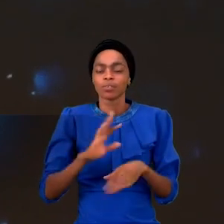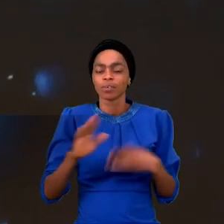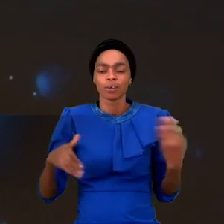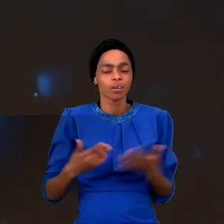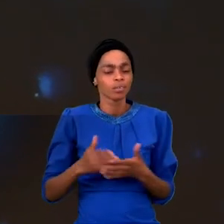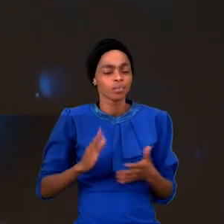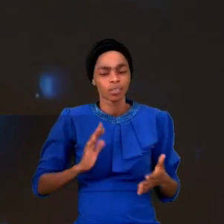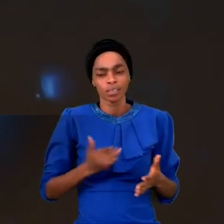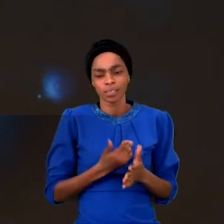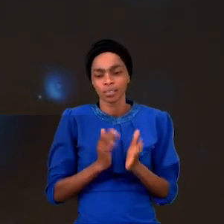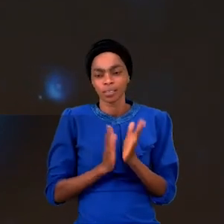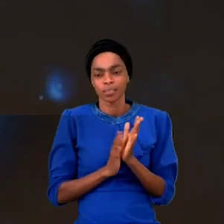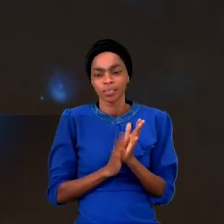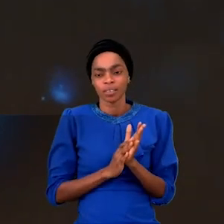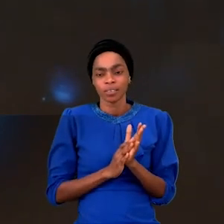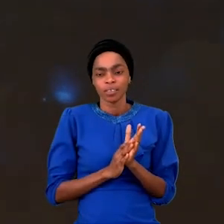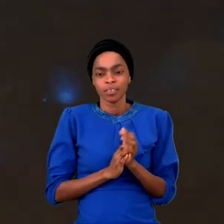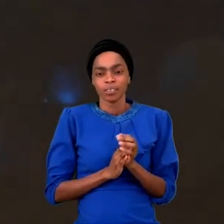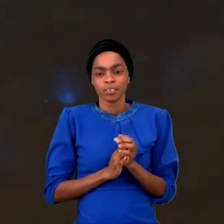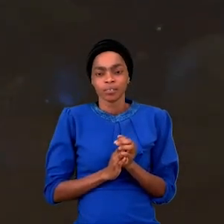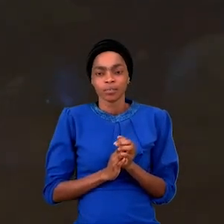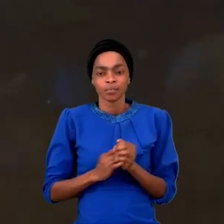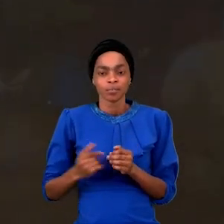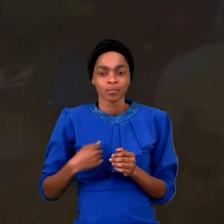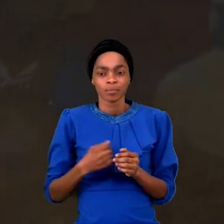on the highest place,